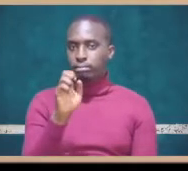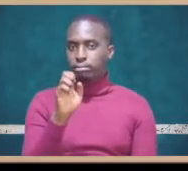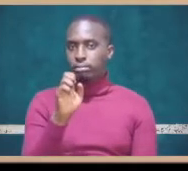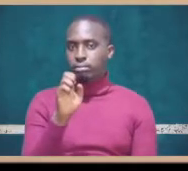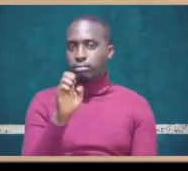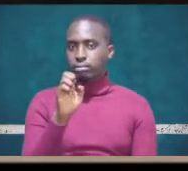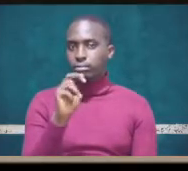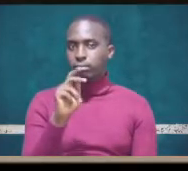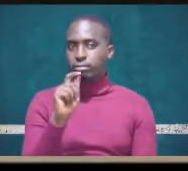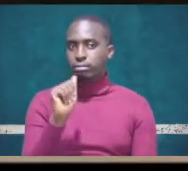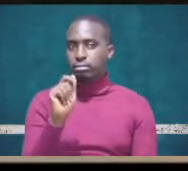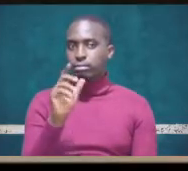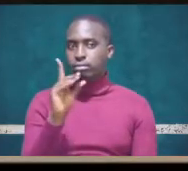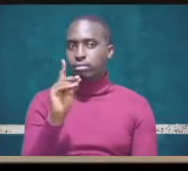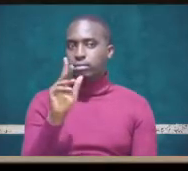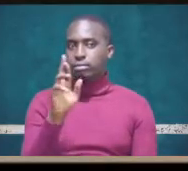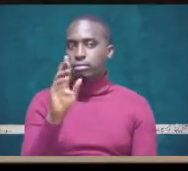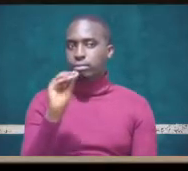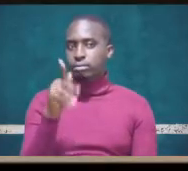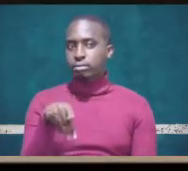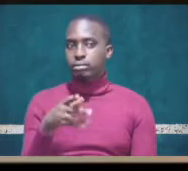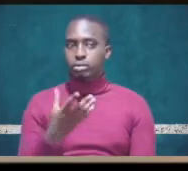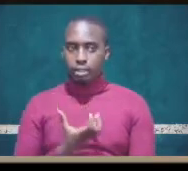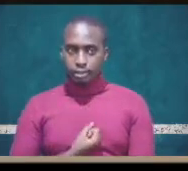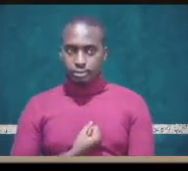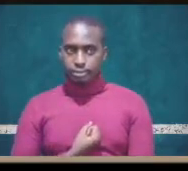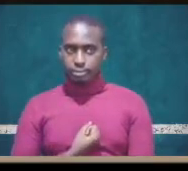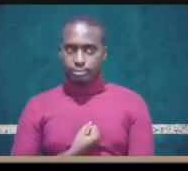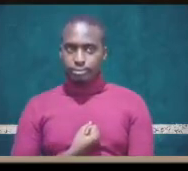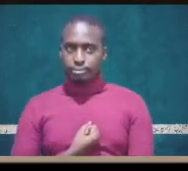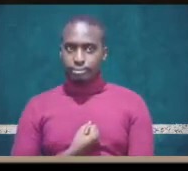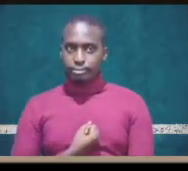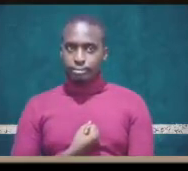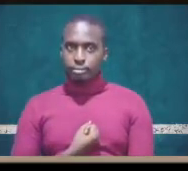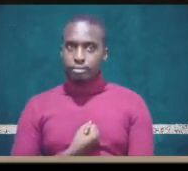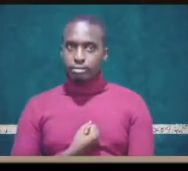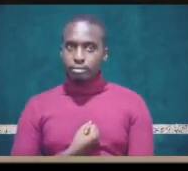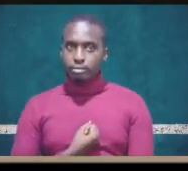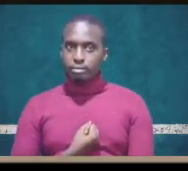So it means that this potential drop is what we have as the, it is